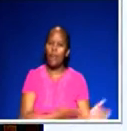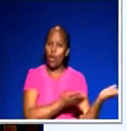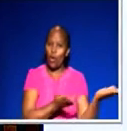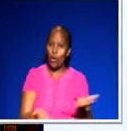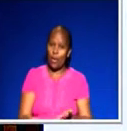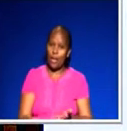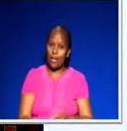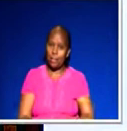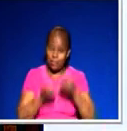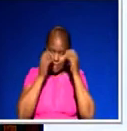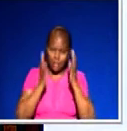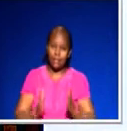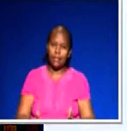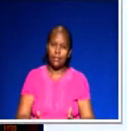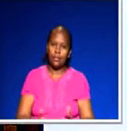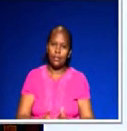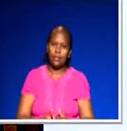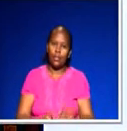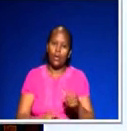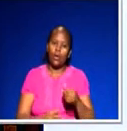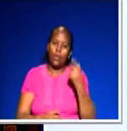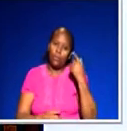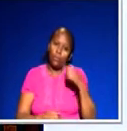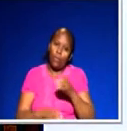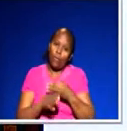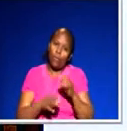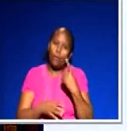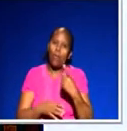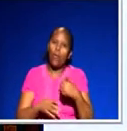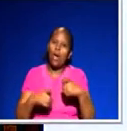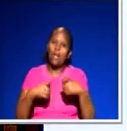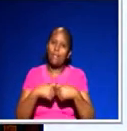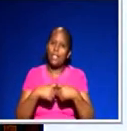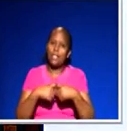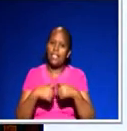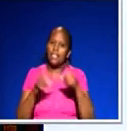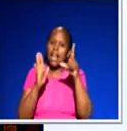Welcome, learner, for Form 1 lesson today.